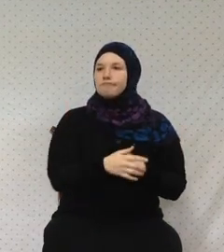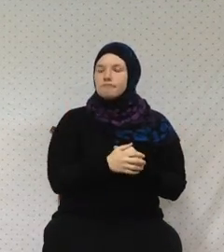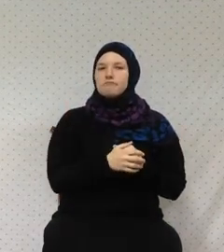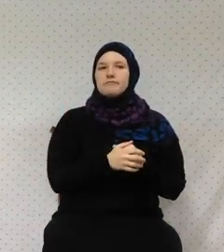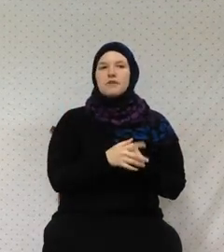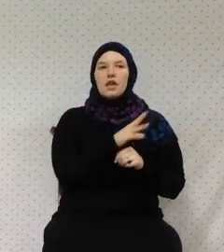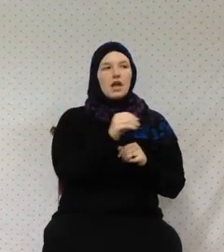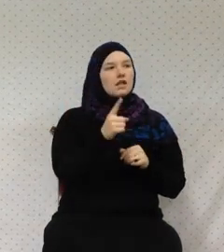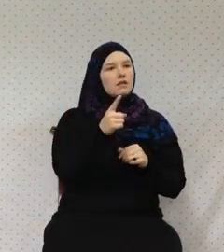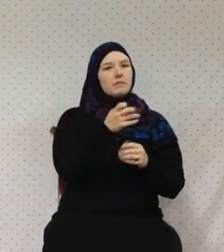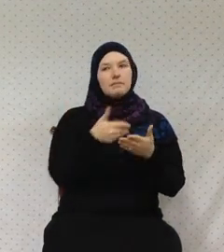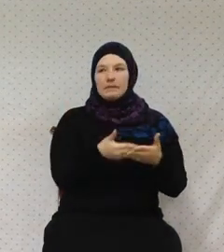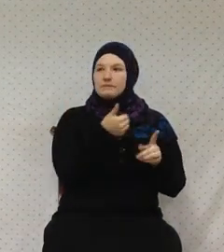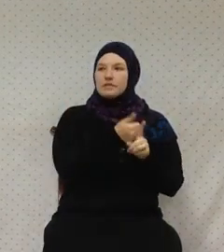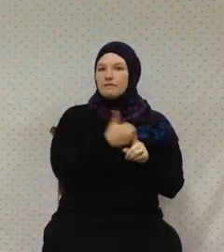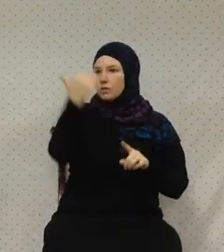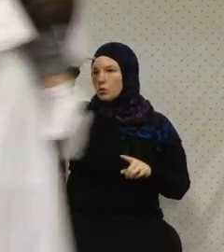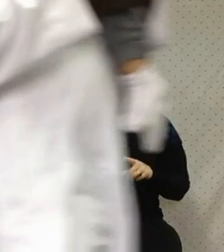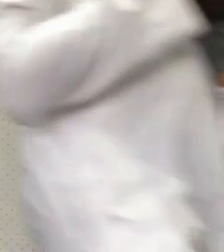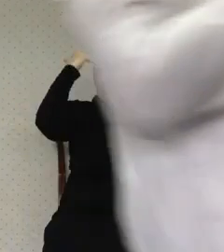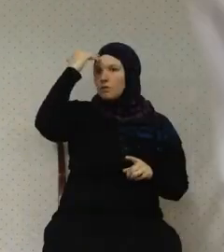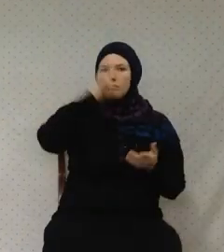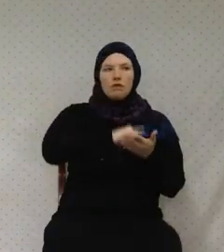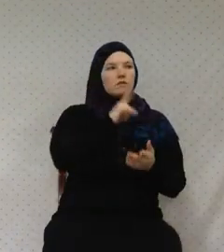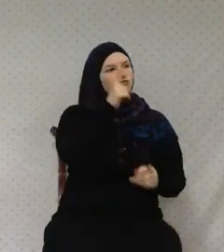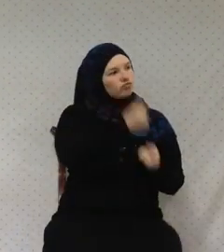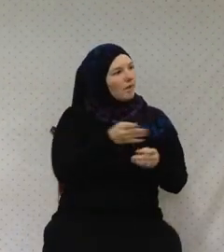trusting Allah subhanahu wa ta'ala with her fate.